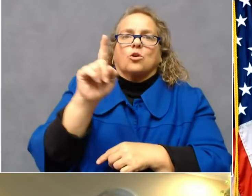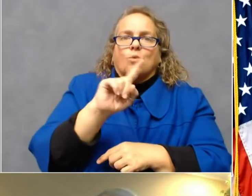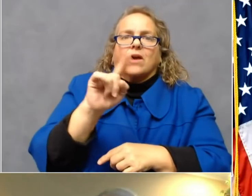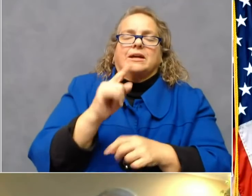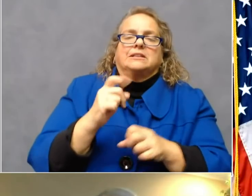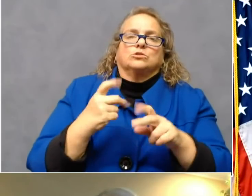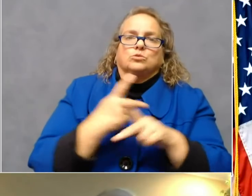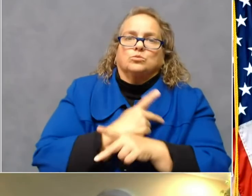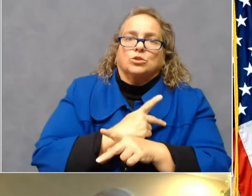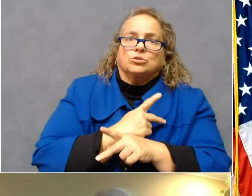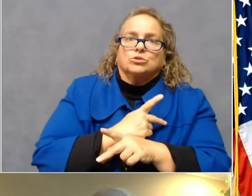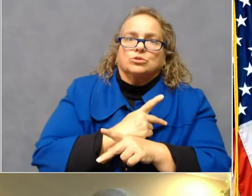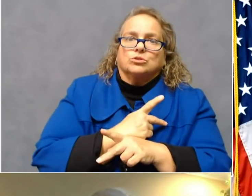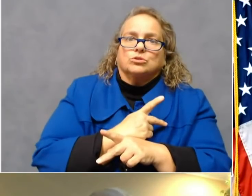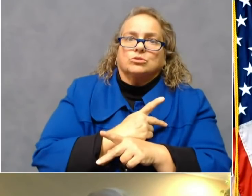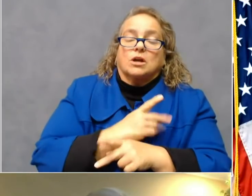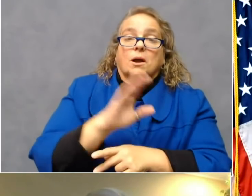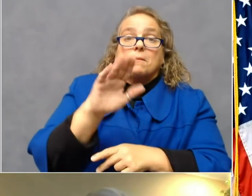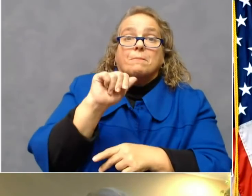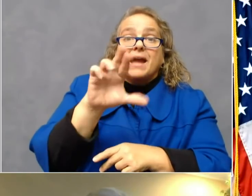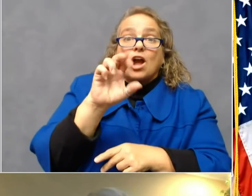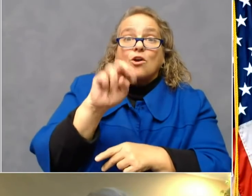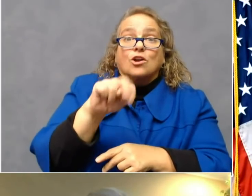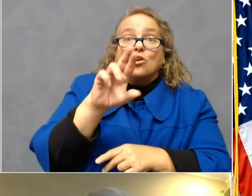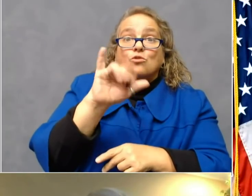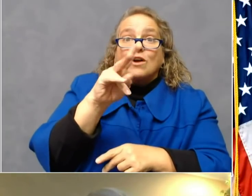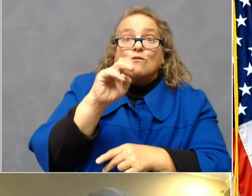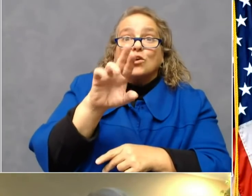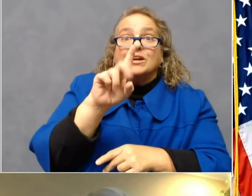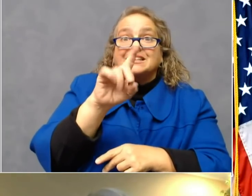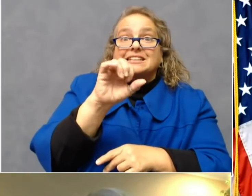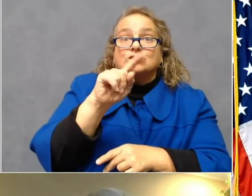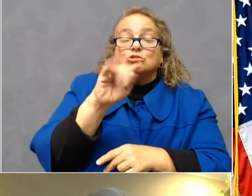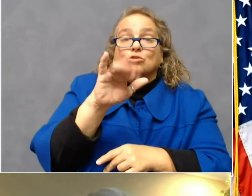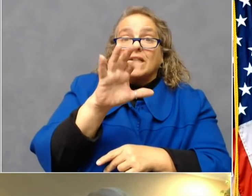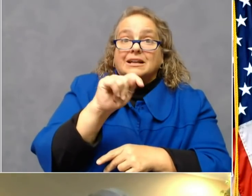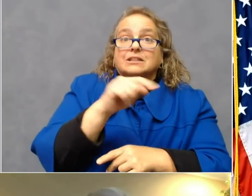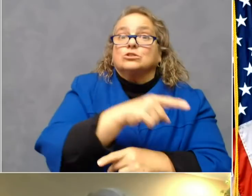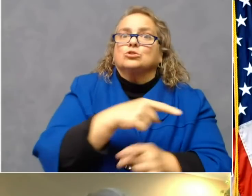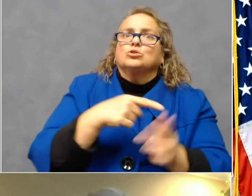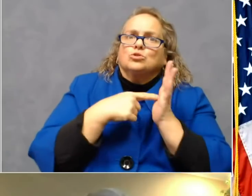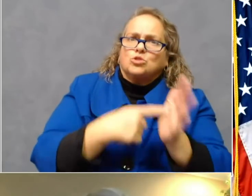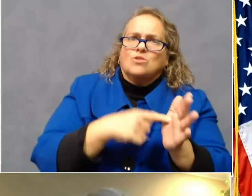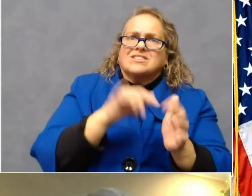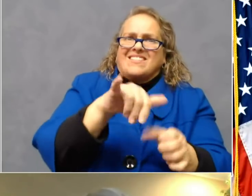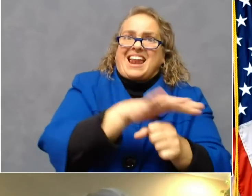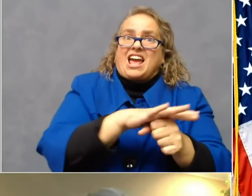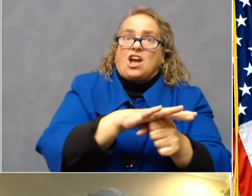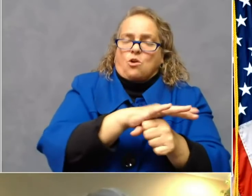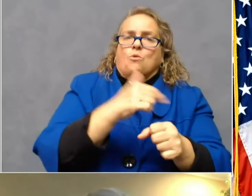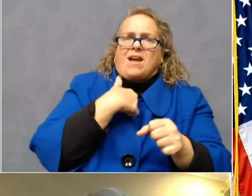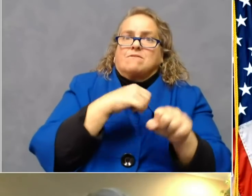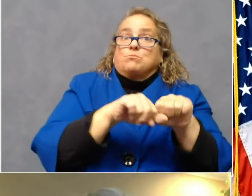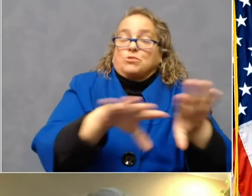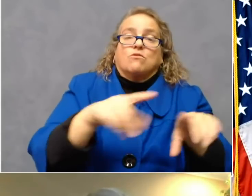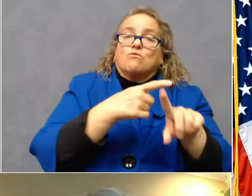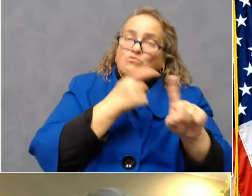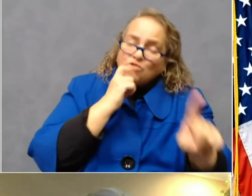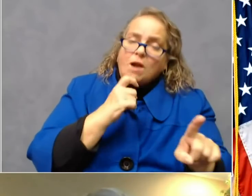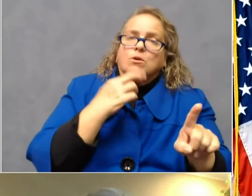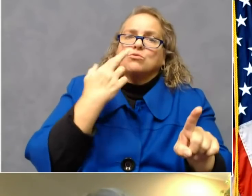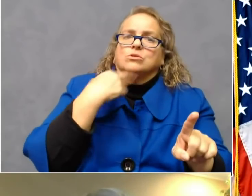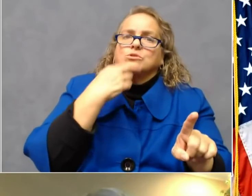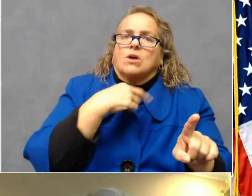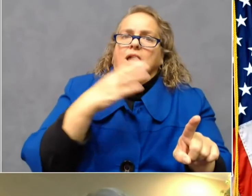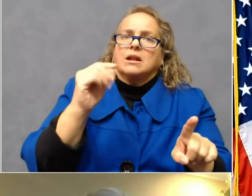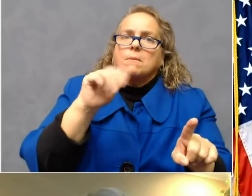River district. So that's data and science and experts and study and